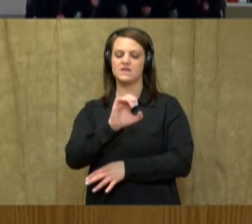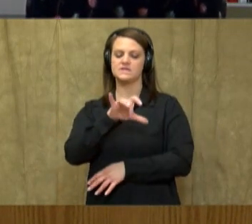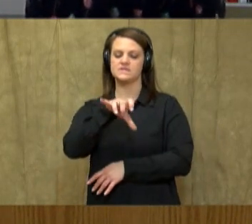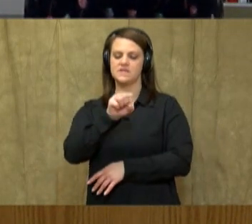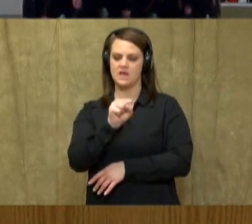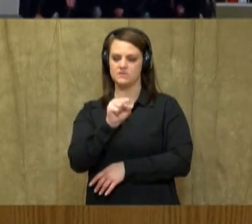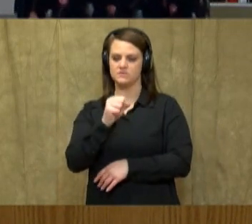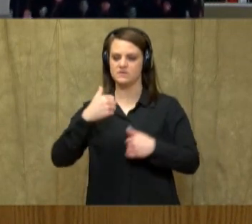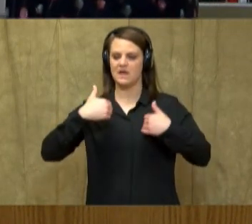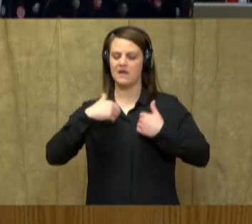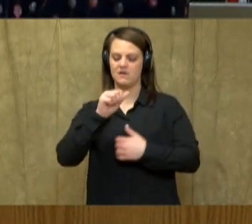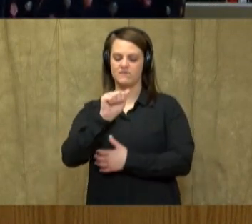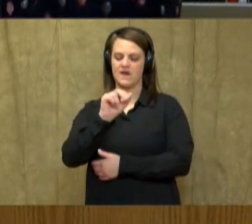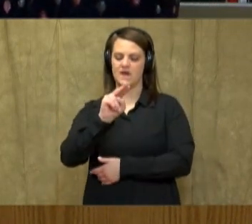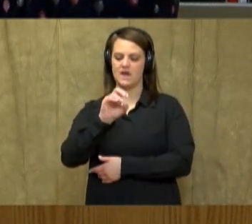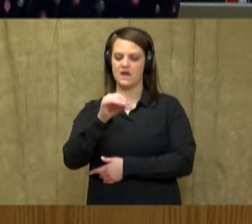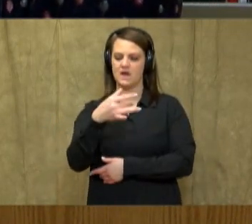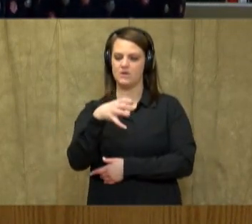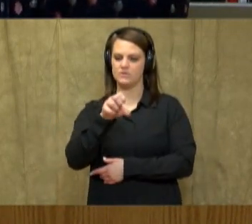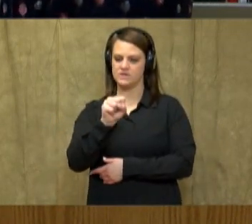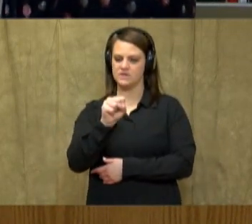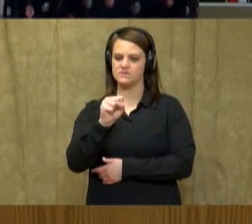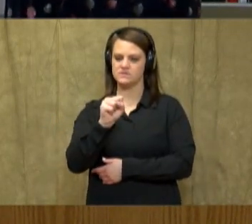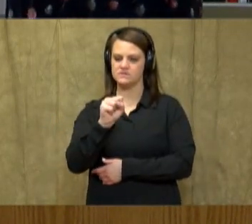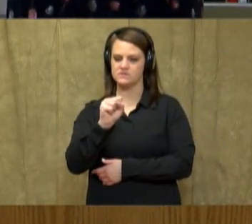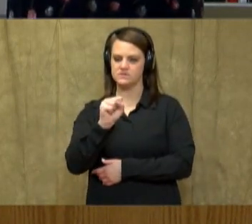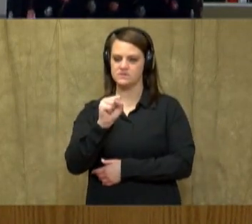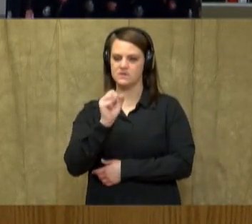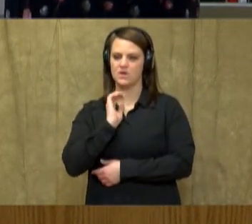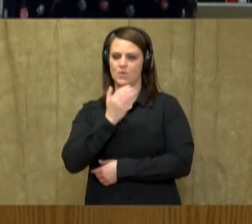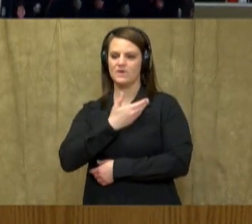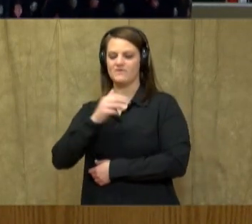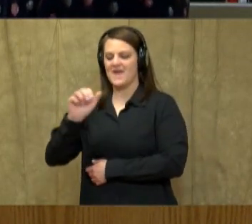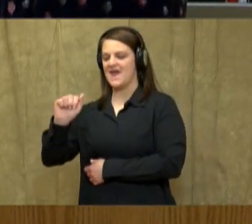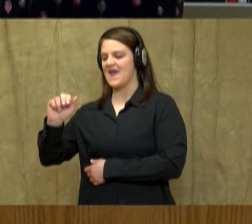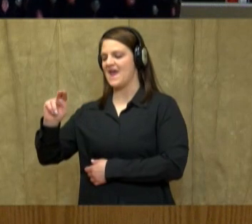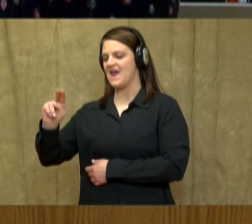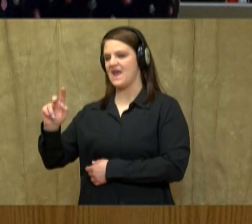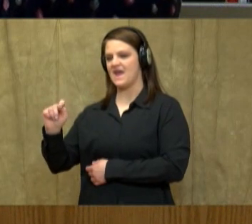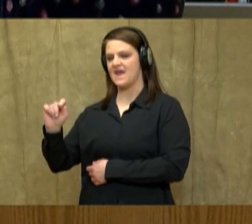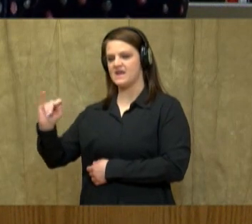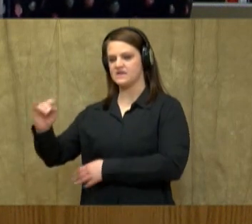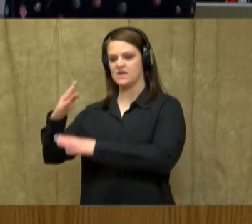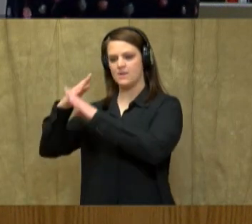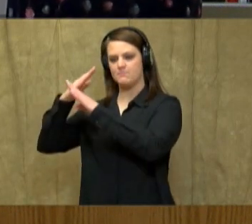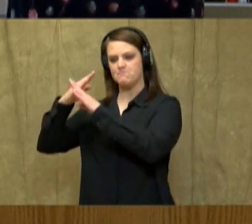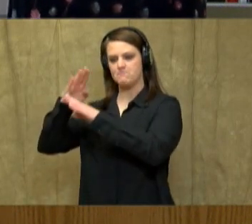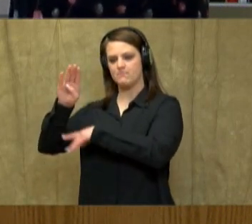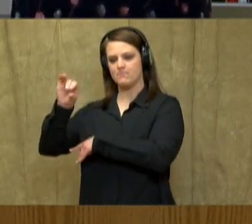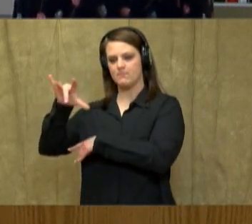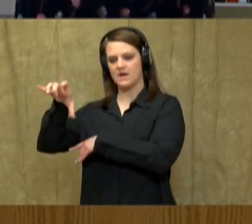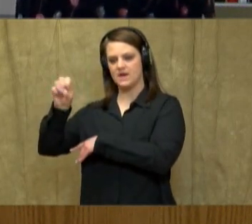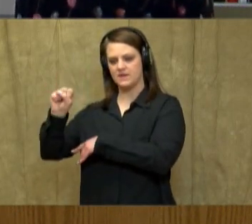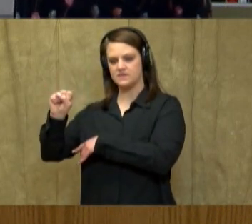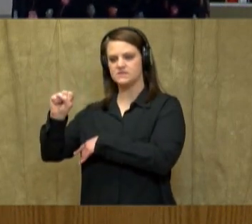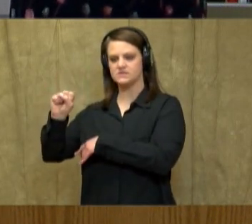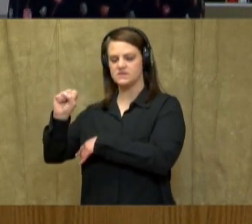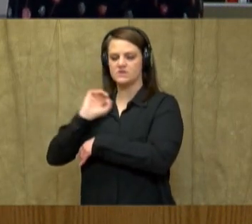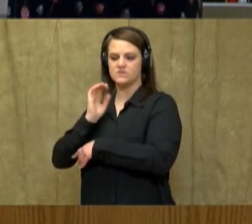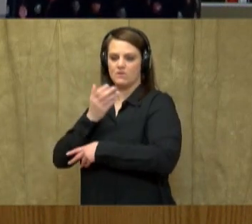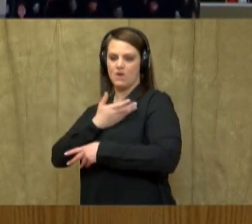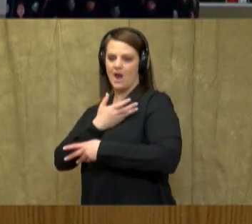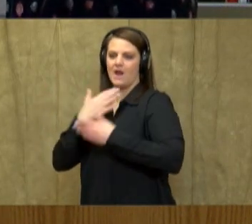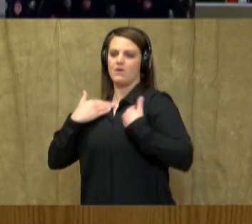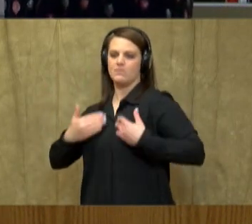on there, okay? And we have antibodies against the ones we don't have. So it means our body will